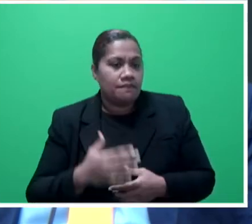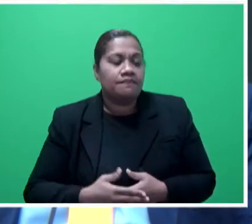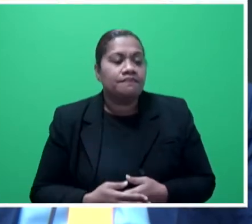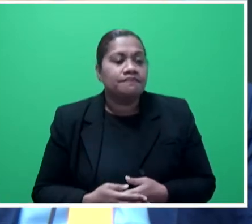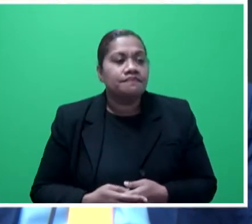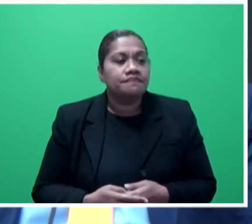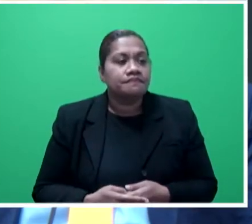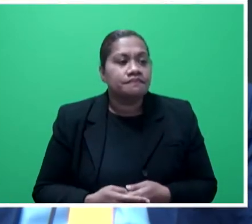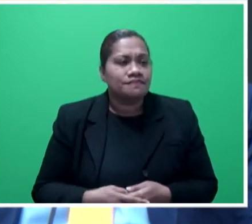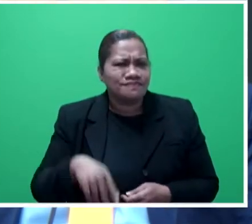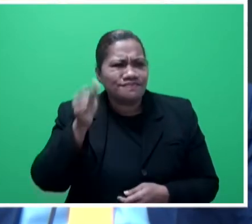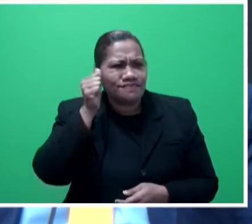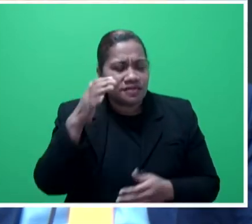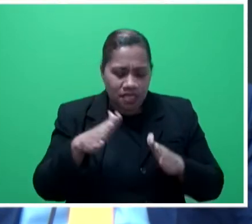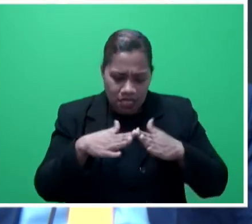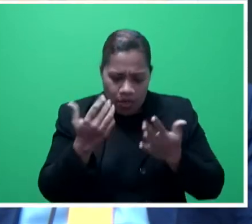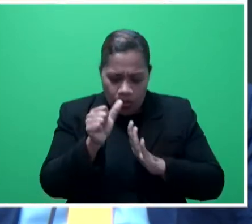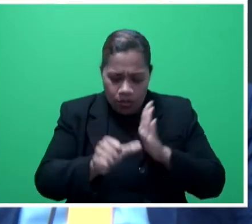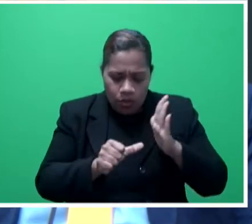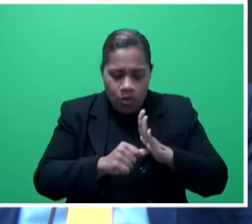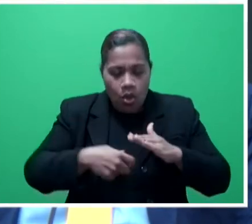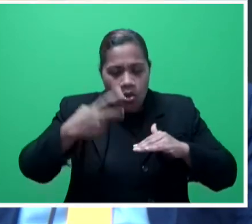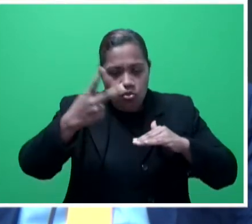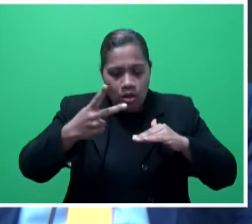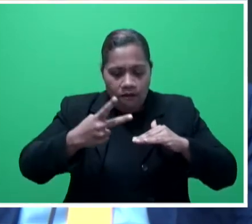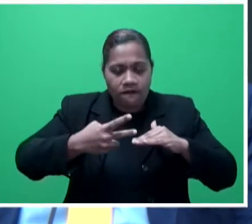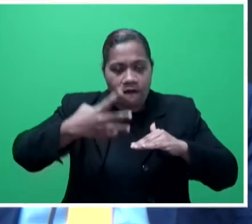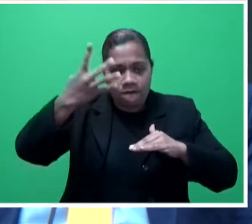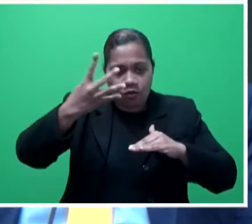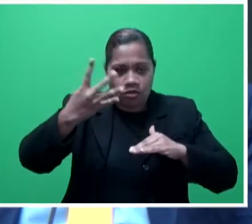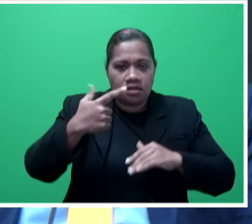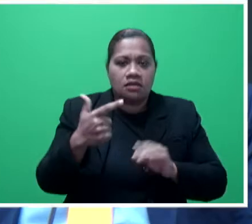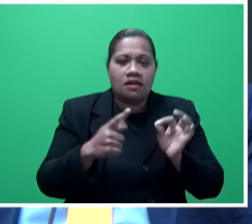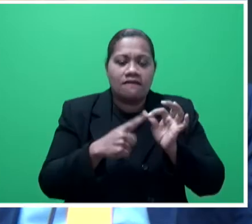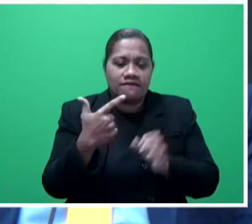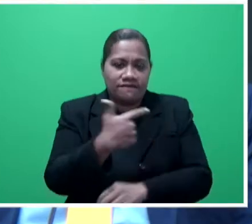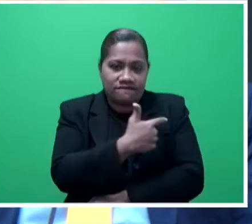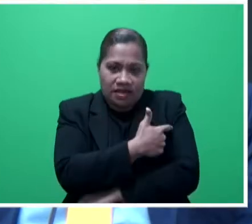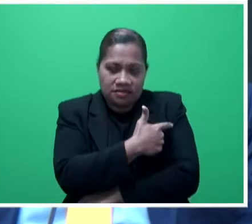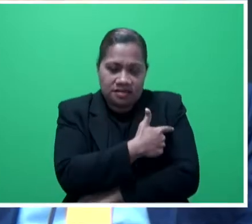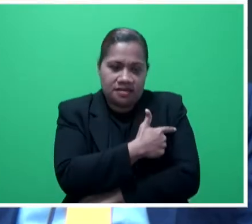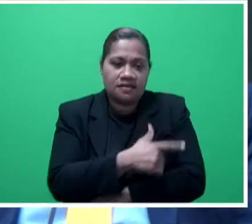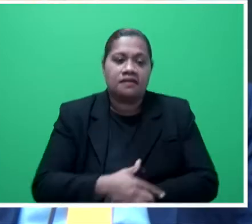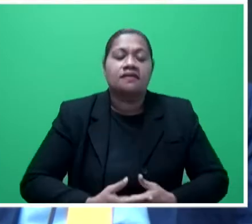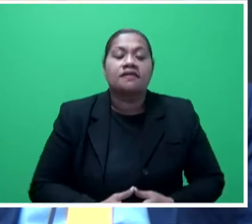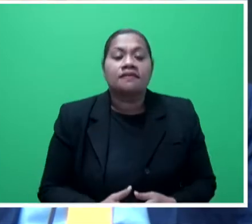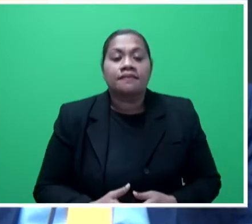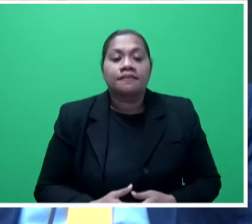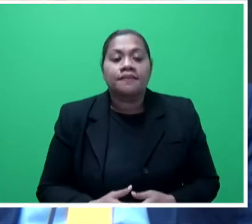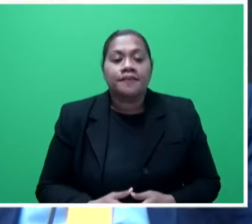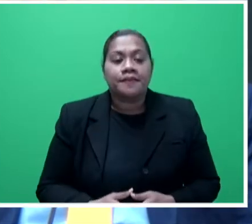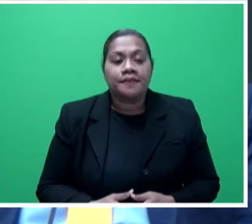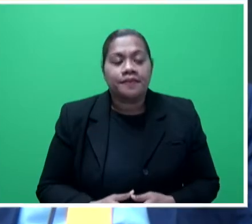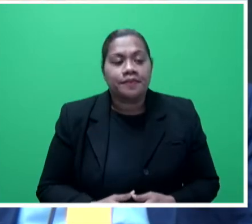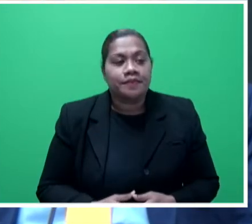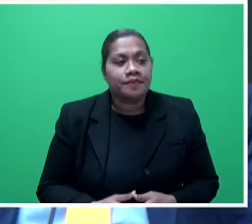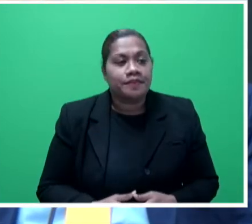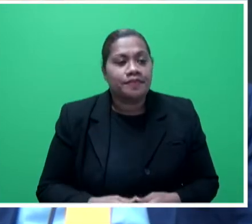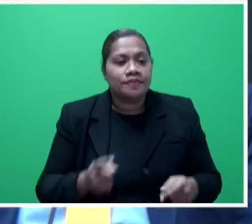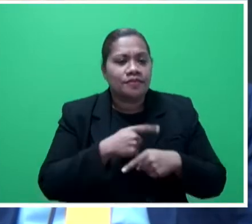now vaccinating 12 to 14 with Pfizer. Sir, Honourable Speaker, we've had more